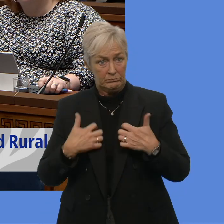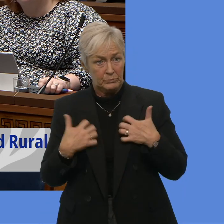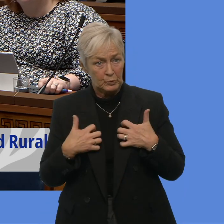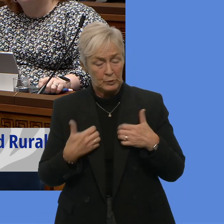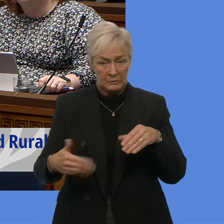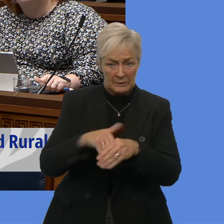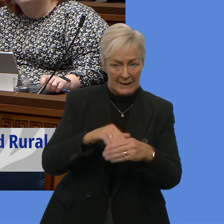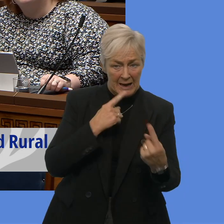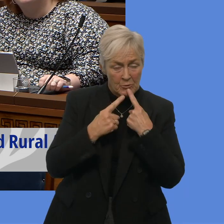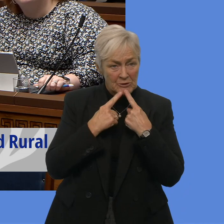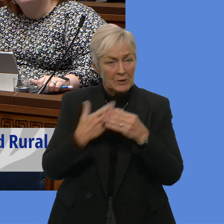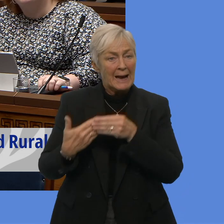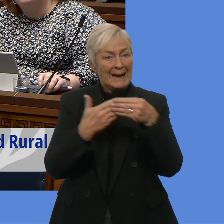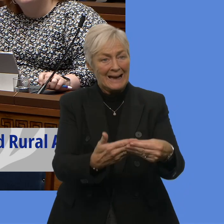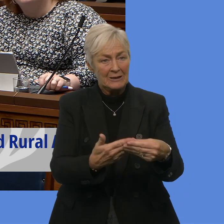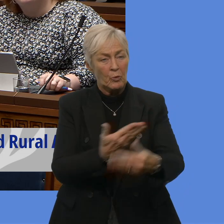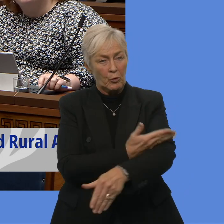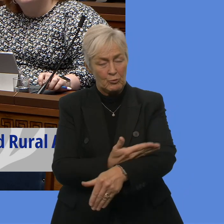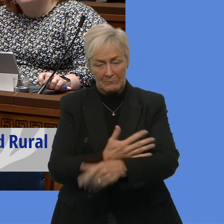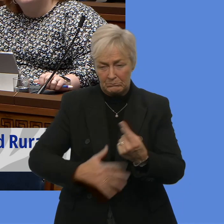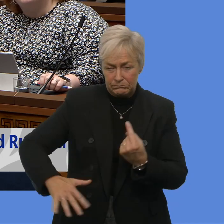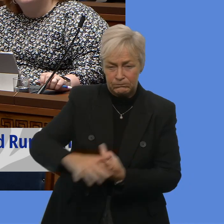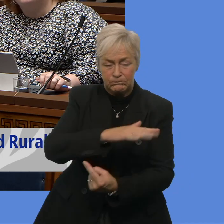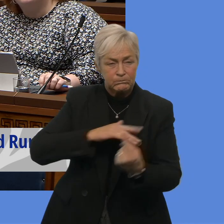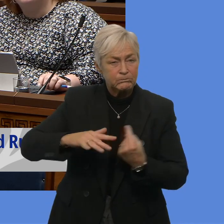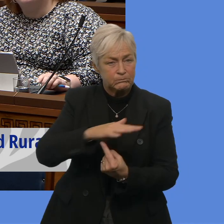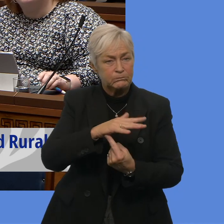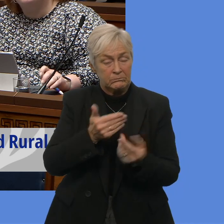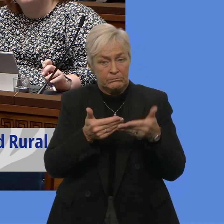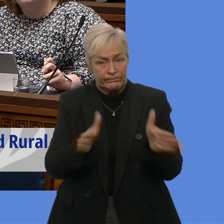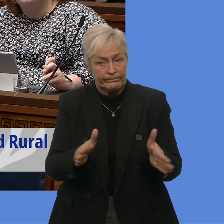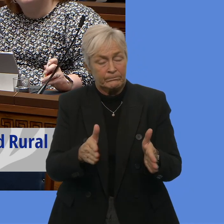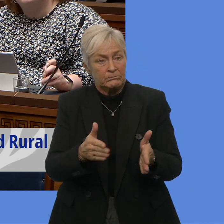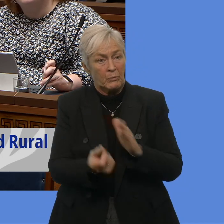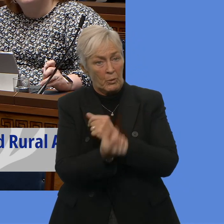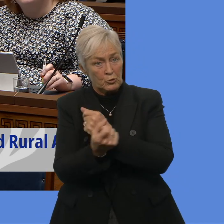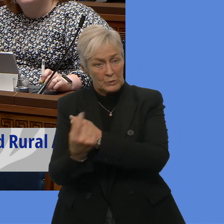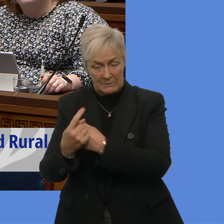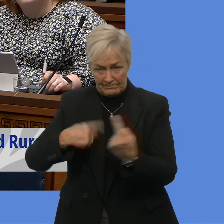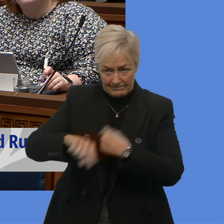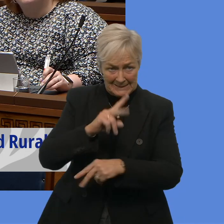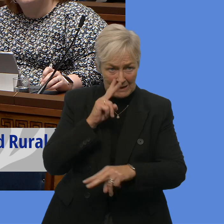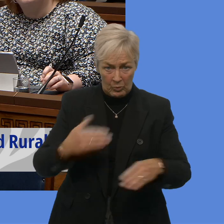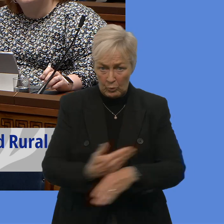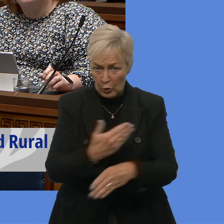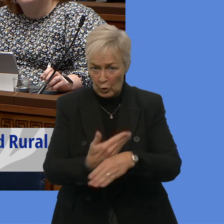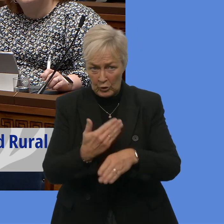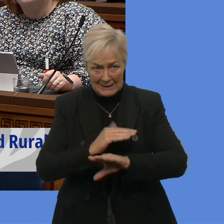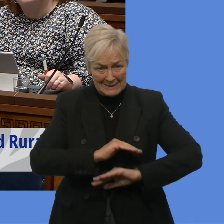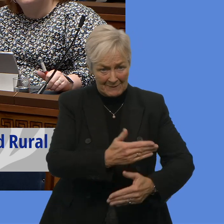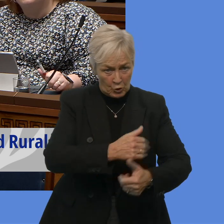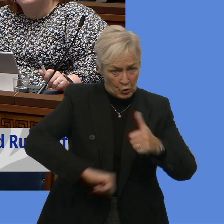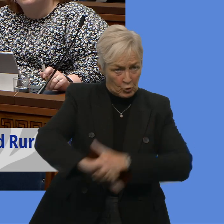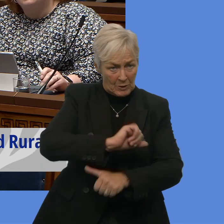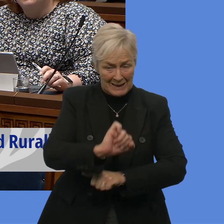information and guidance on blue-green algae. The events provided the opportunity for local stakeholders to see the ongoing work that has been delivered around the Lough